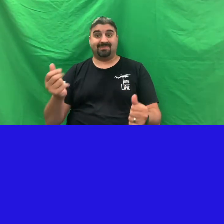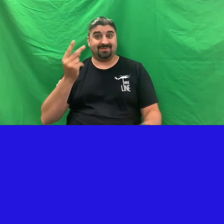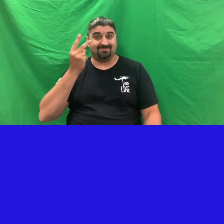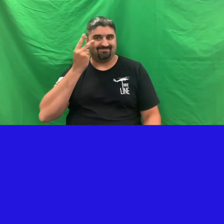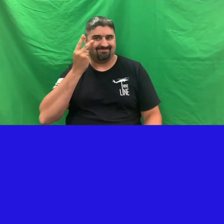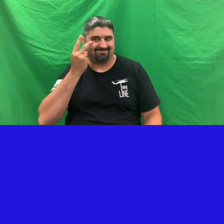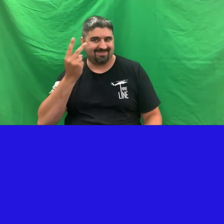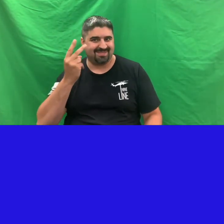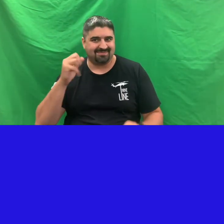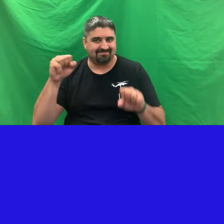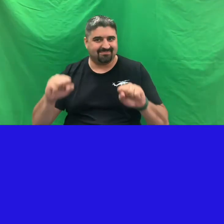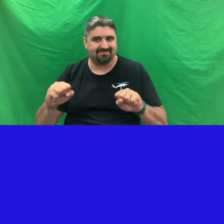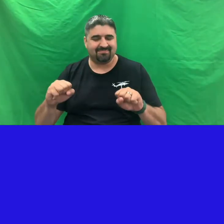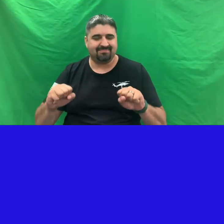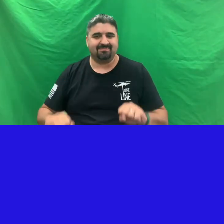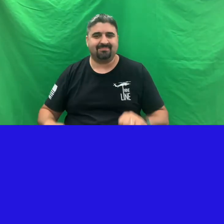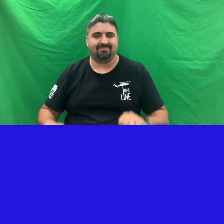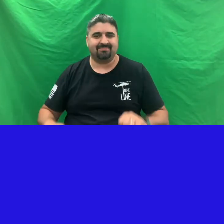rock.